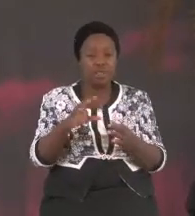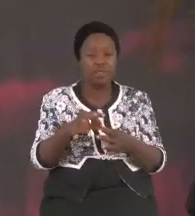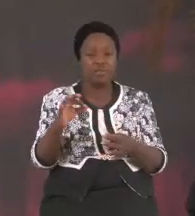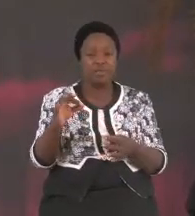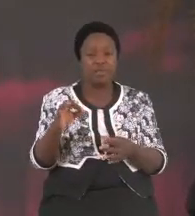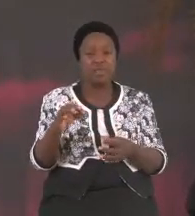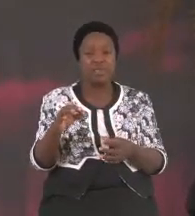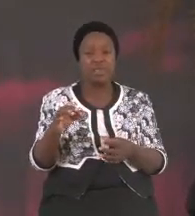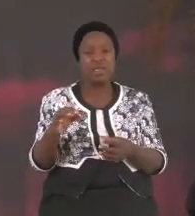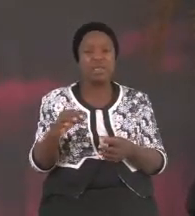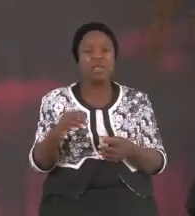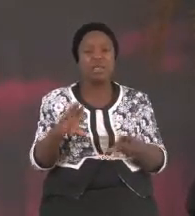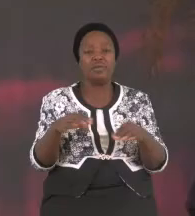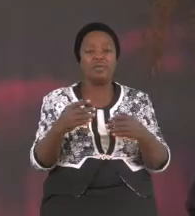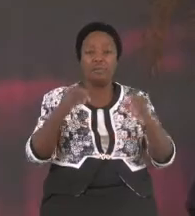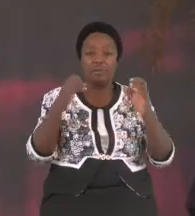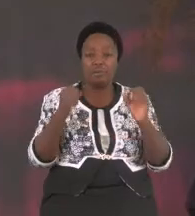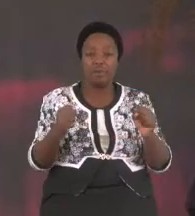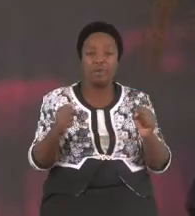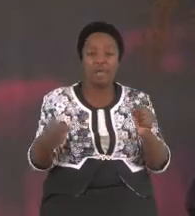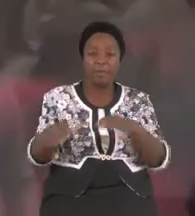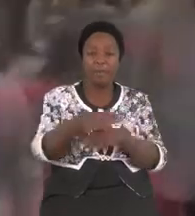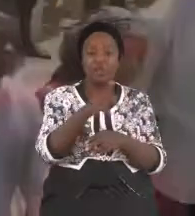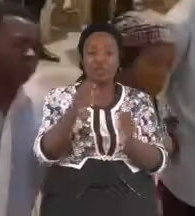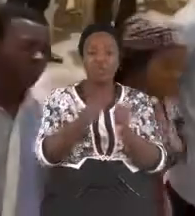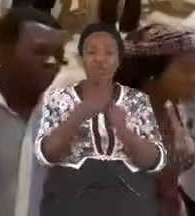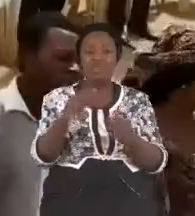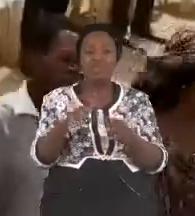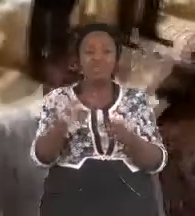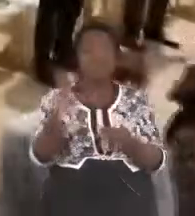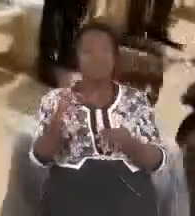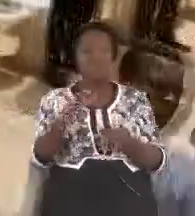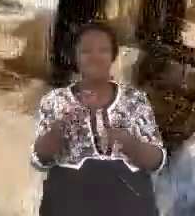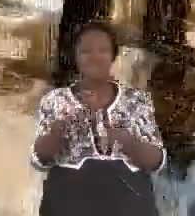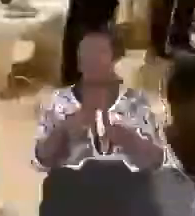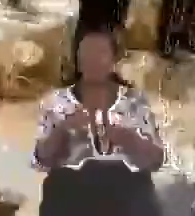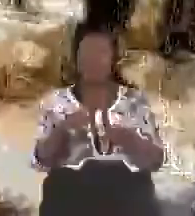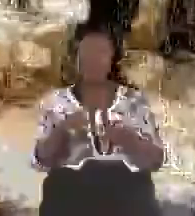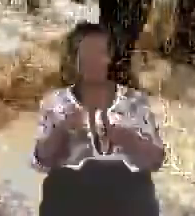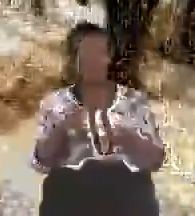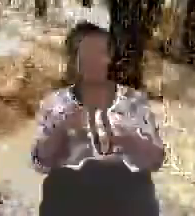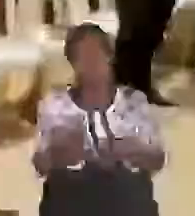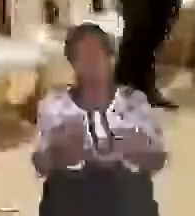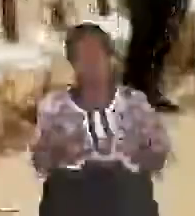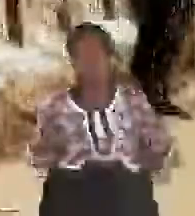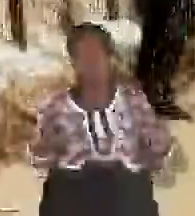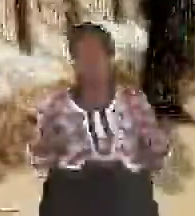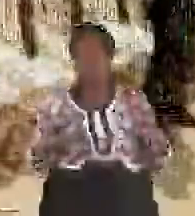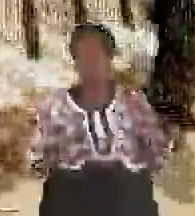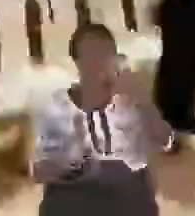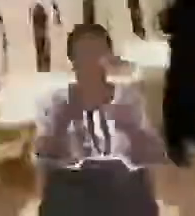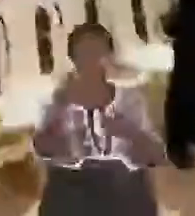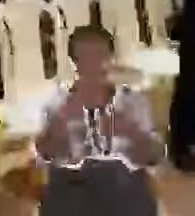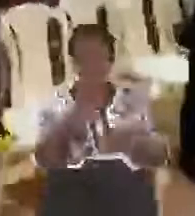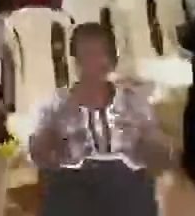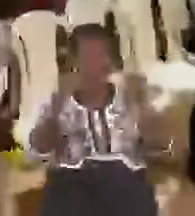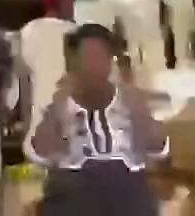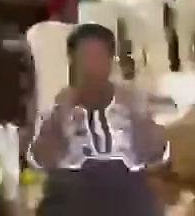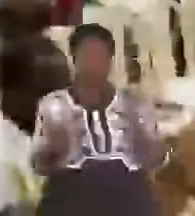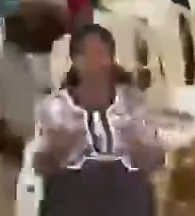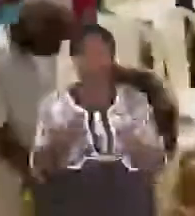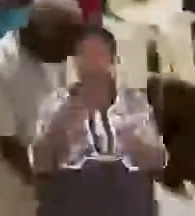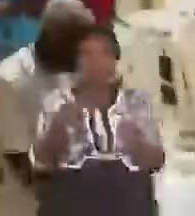Empowers you in the Spirit. And he gives you the fire and the power of the